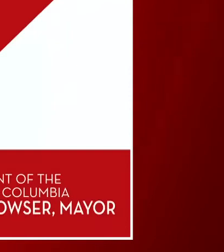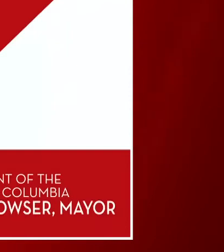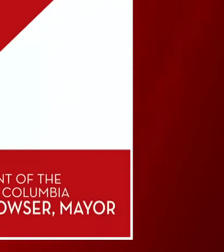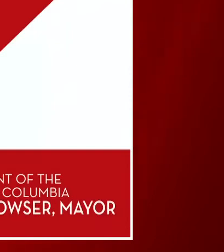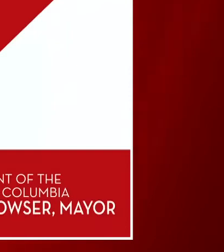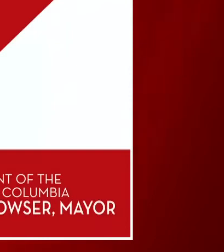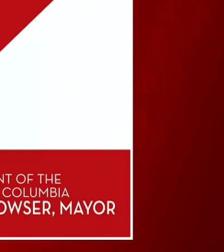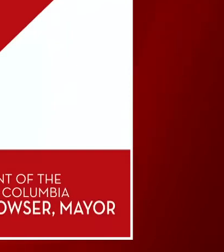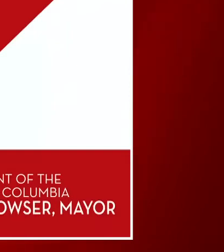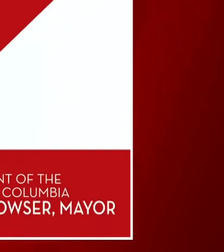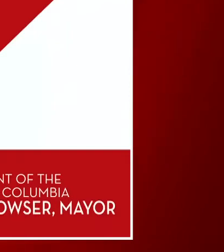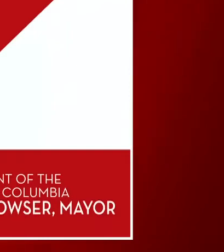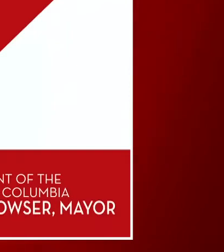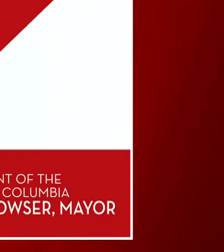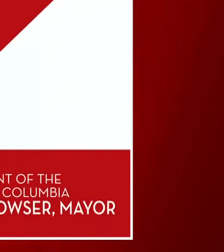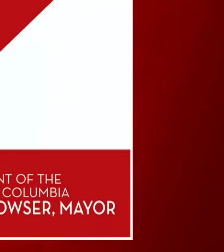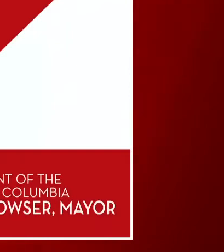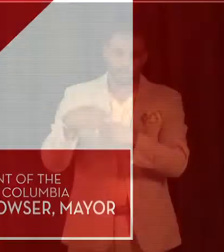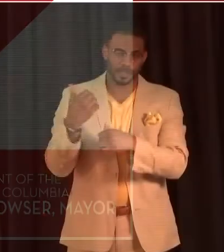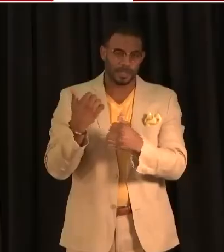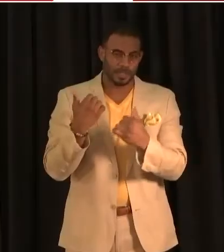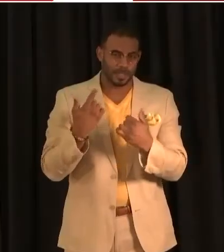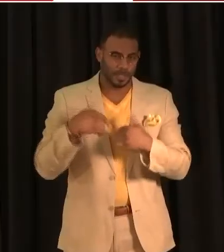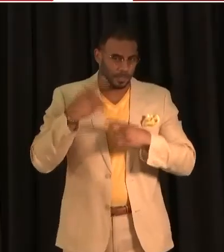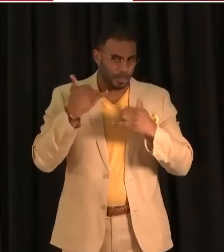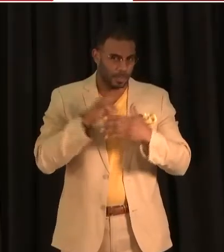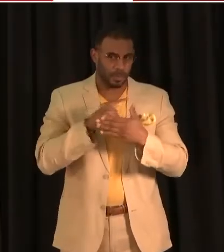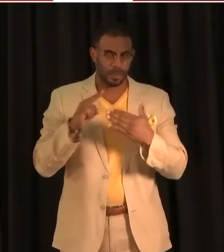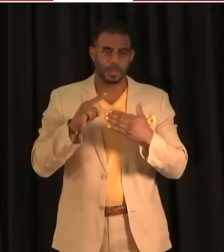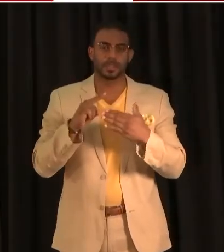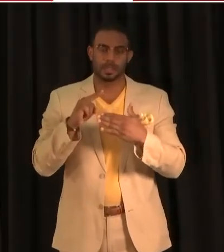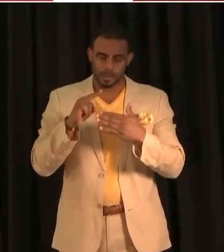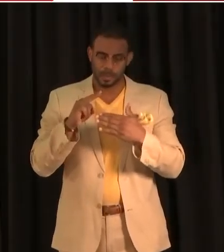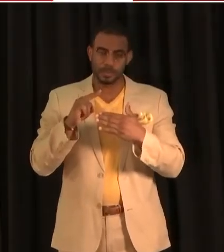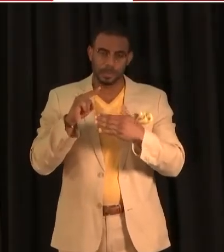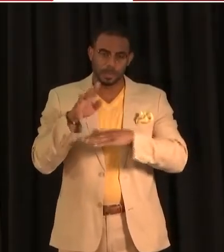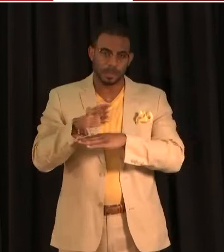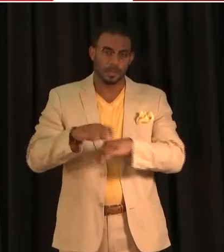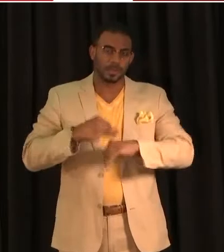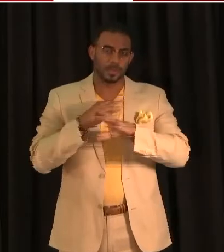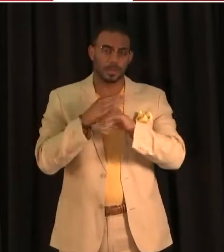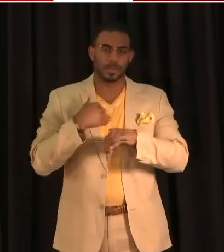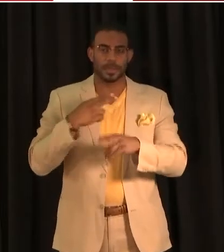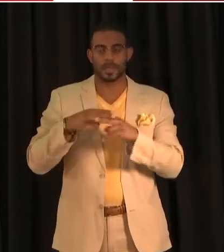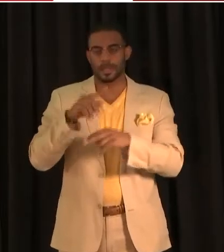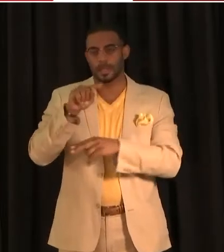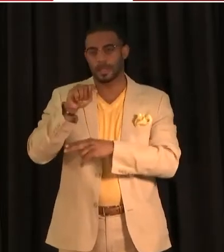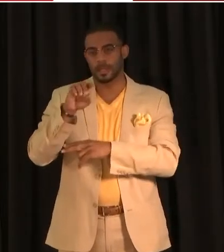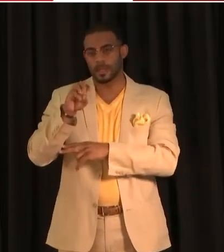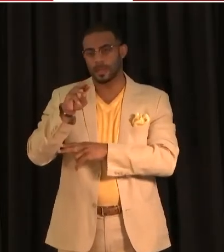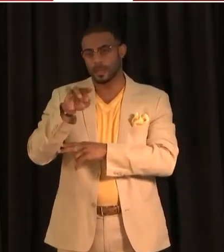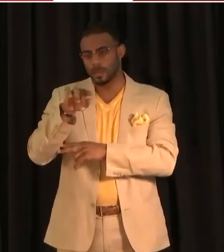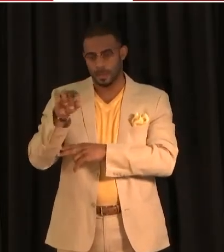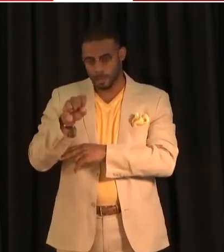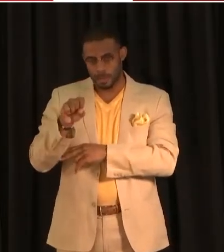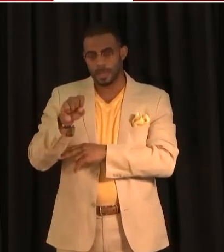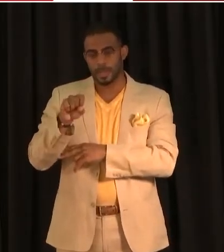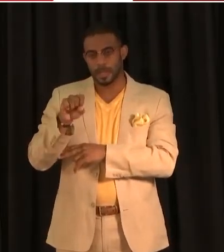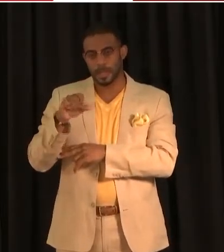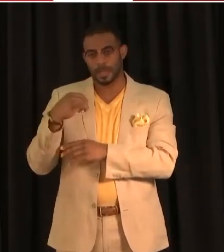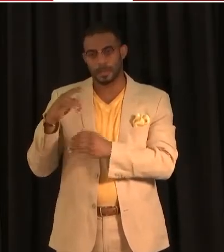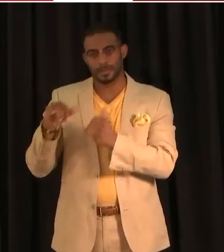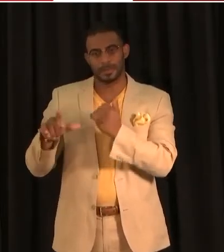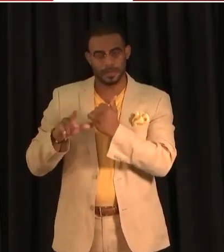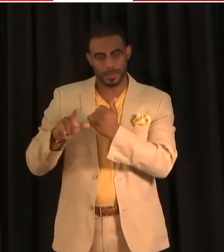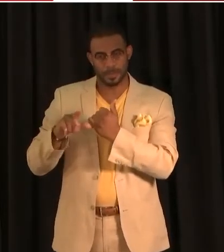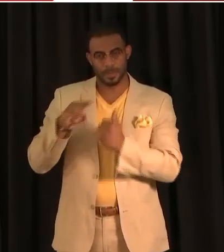Good evening, and thank you for joining us for this week's Community Leader Call. My name is Tomas Talamonte, Deputy Chief of Staff to Mayor Muriel